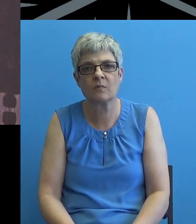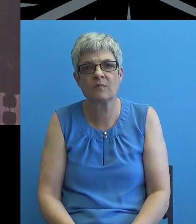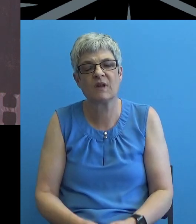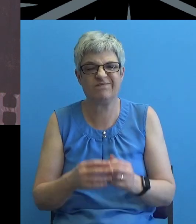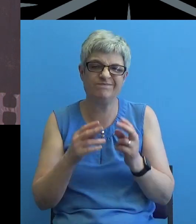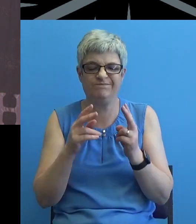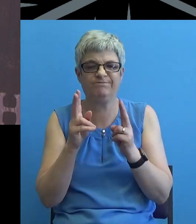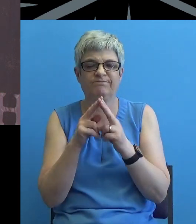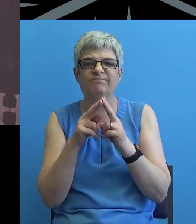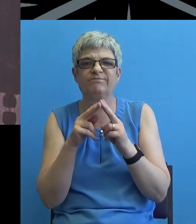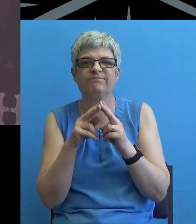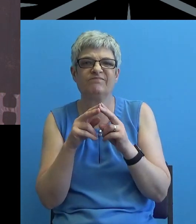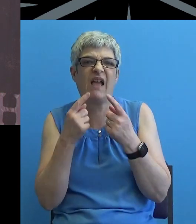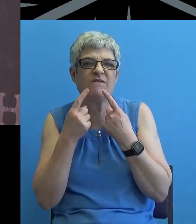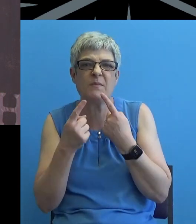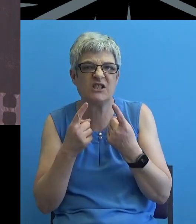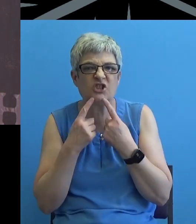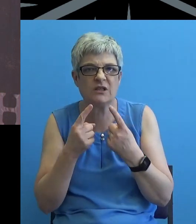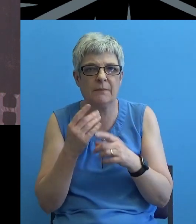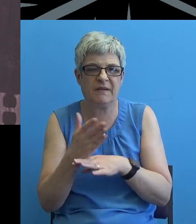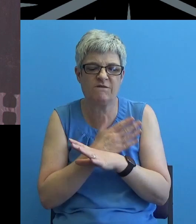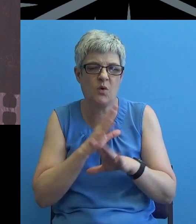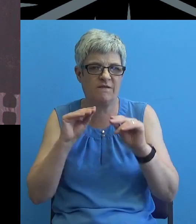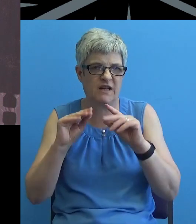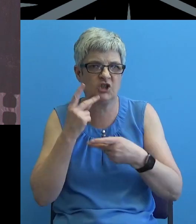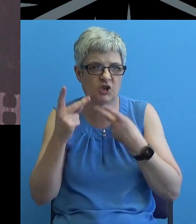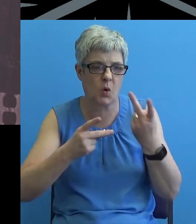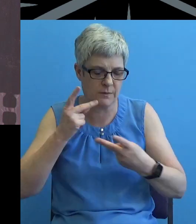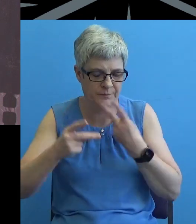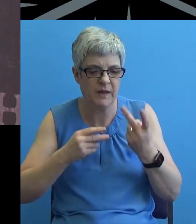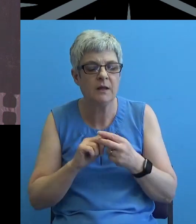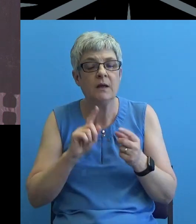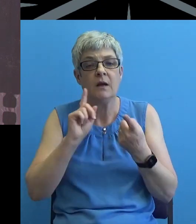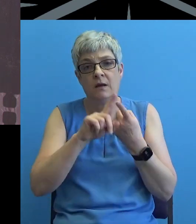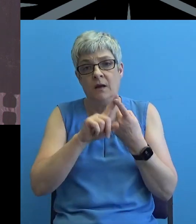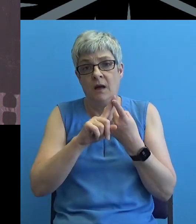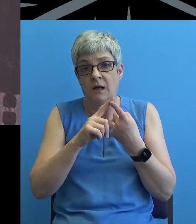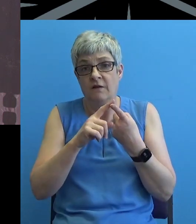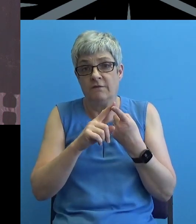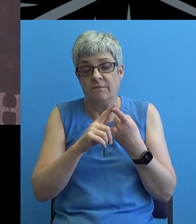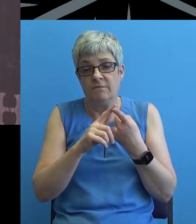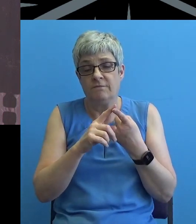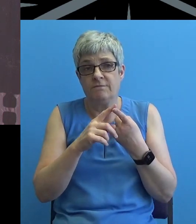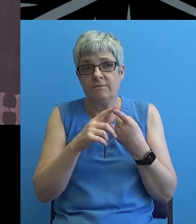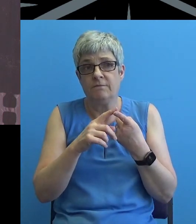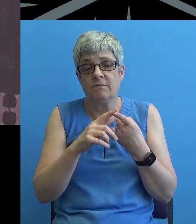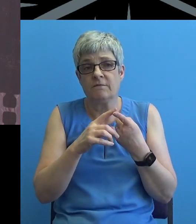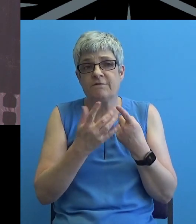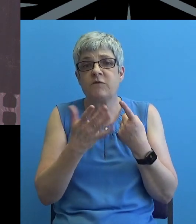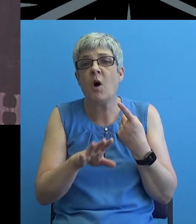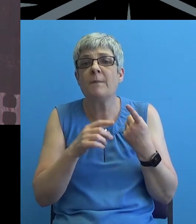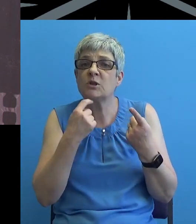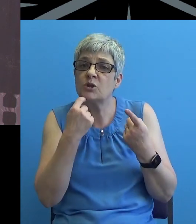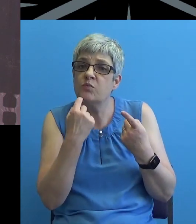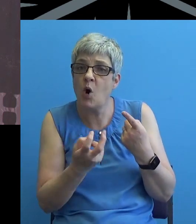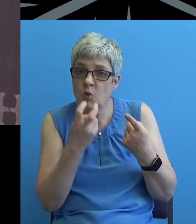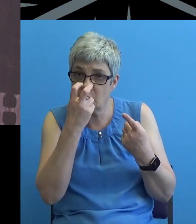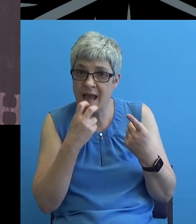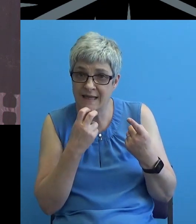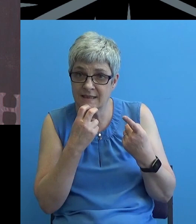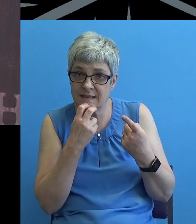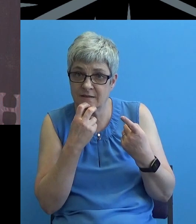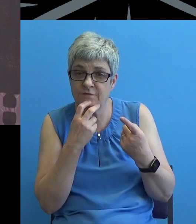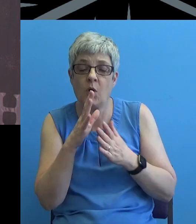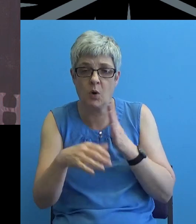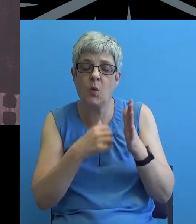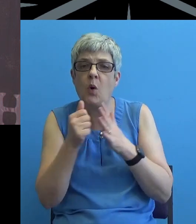Just a couple of things before our closing praise. Firstly, from tomorrow evening, during the week evenings of Holy